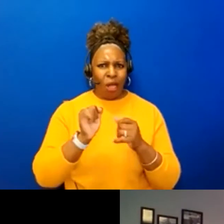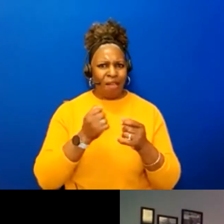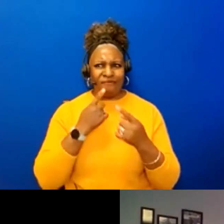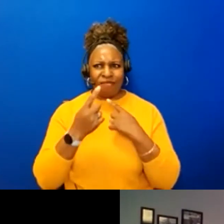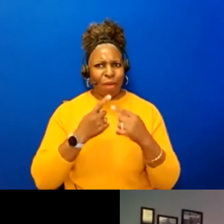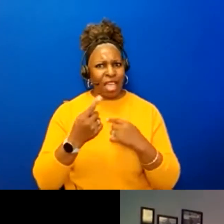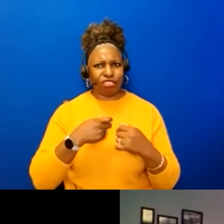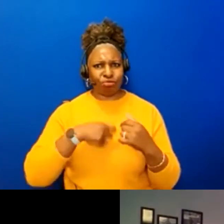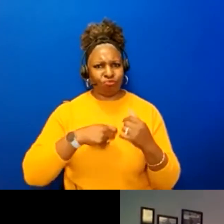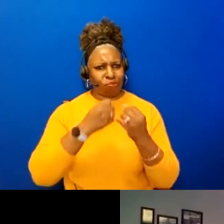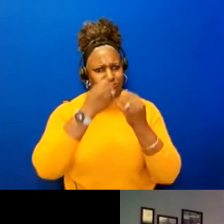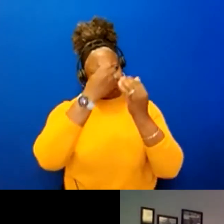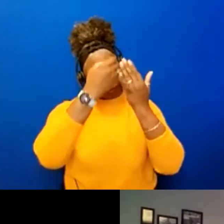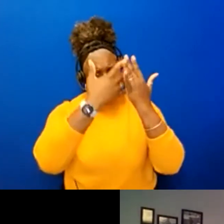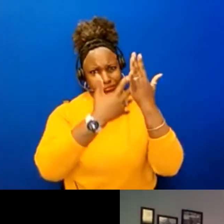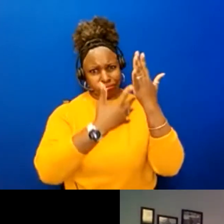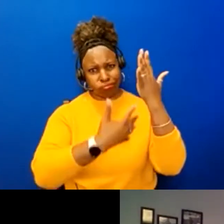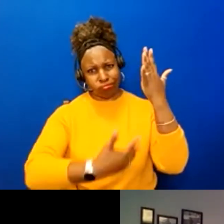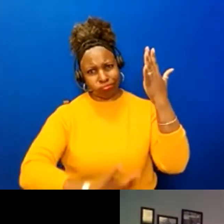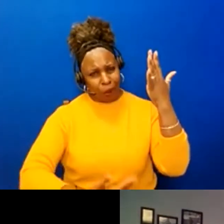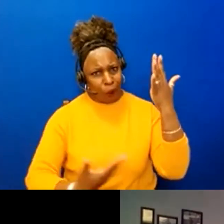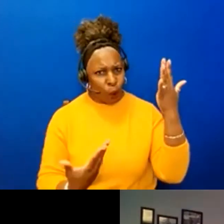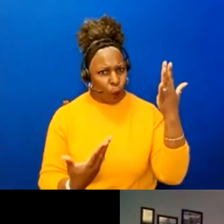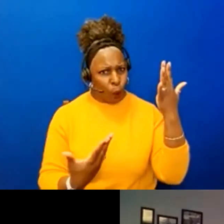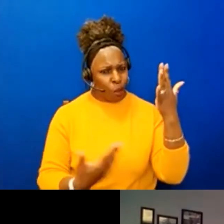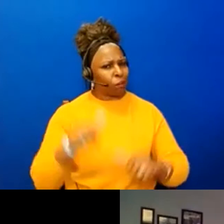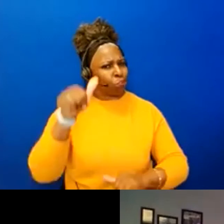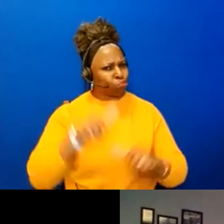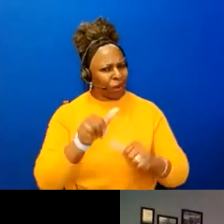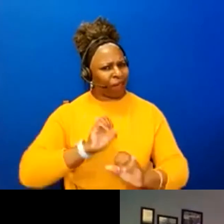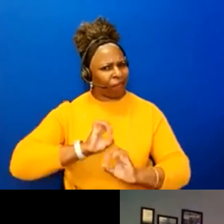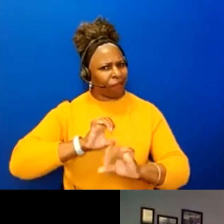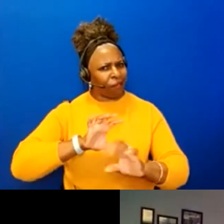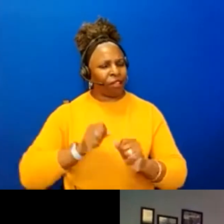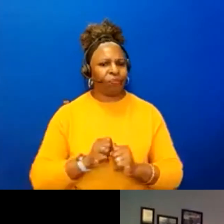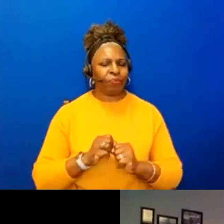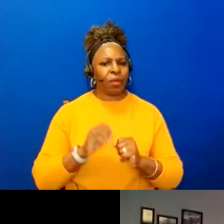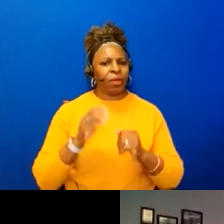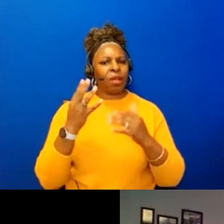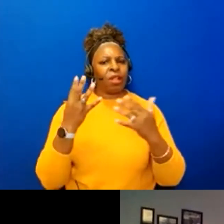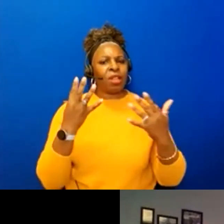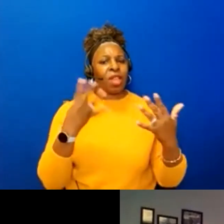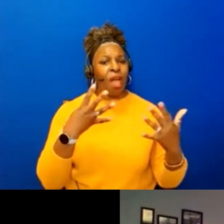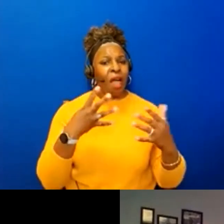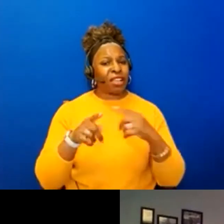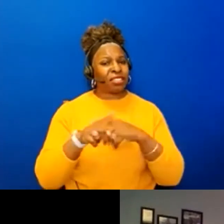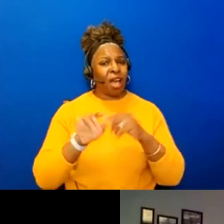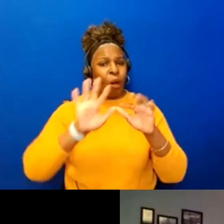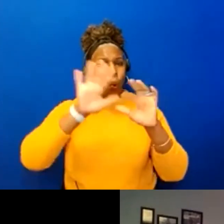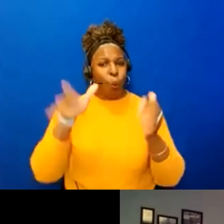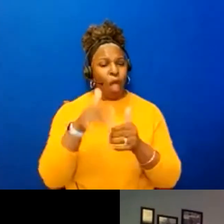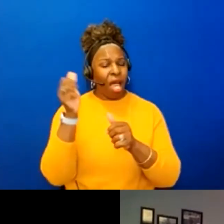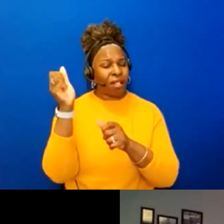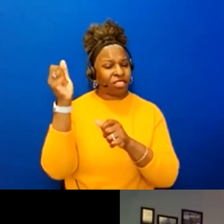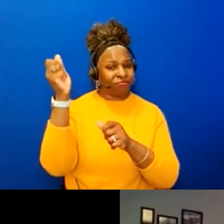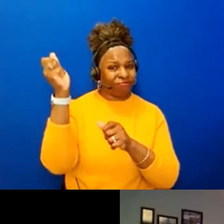So Emma, I'm really sorry, I'm only giving you like the mini show. Emma is 9 times world champion in para-canoe